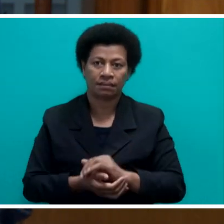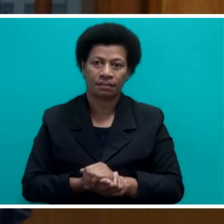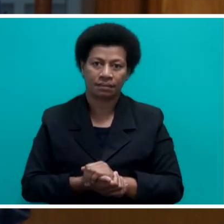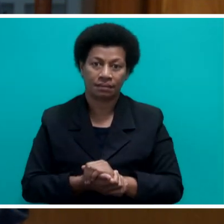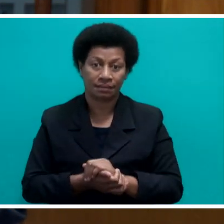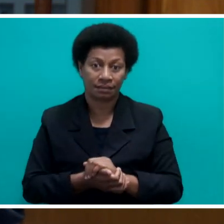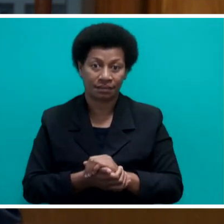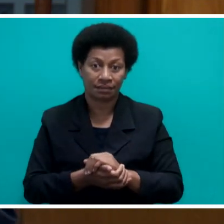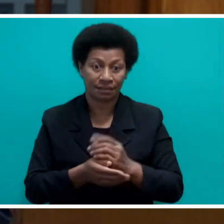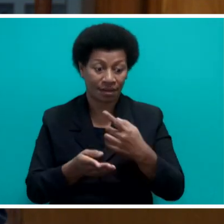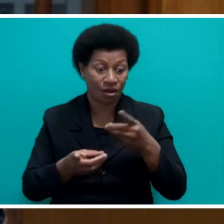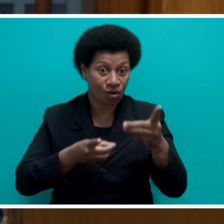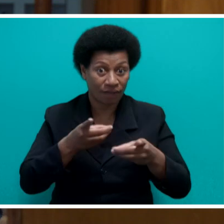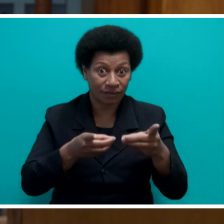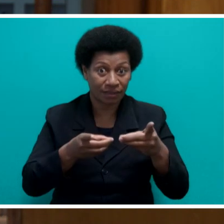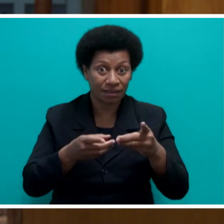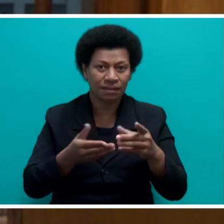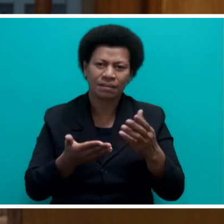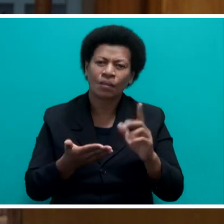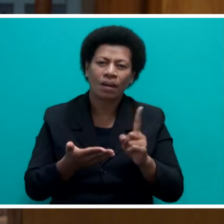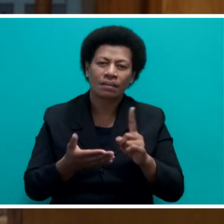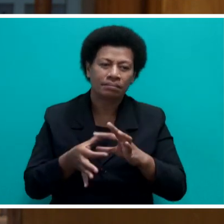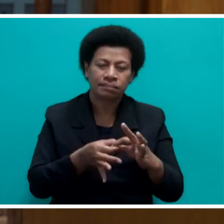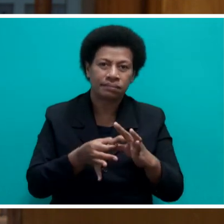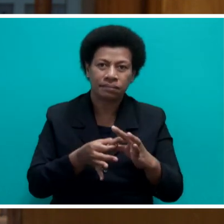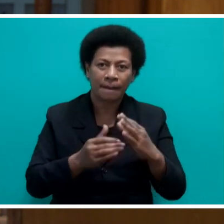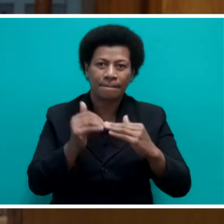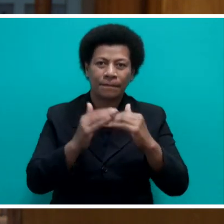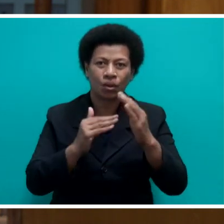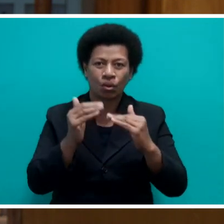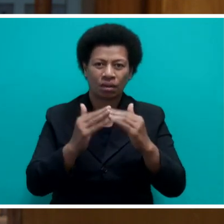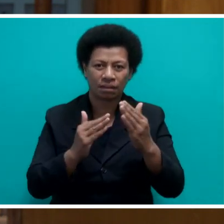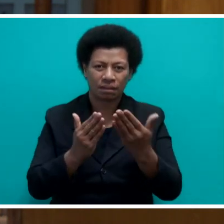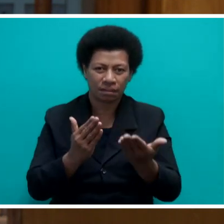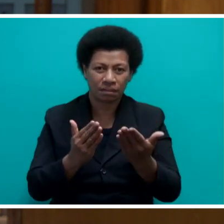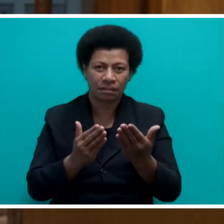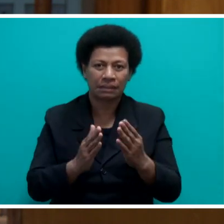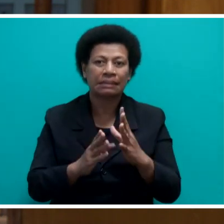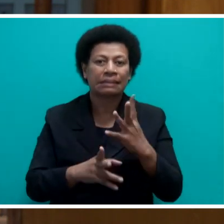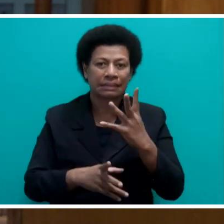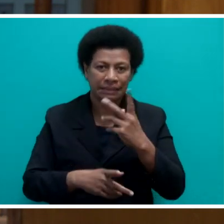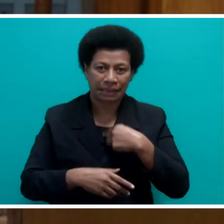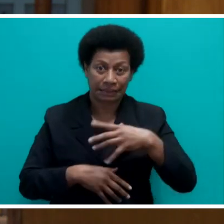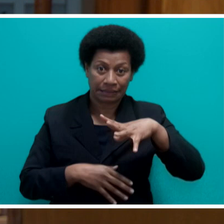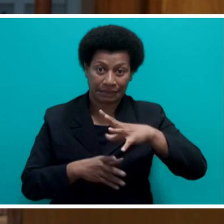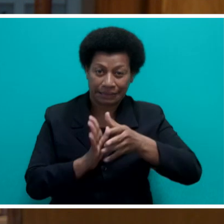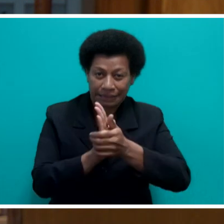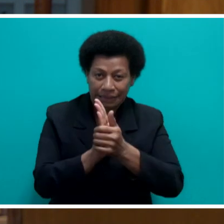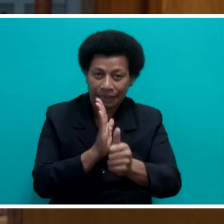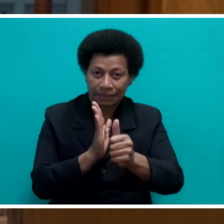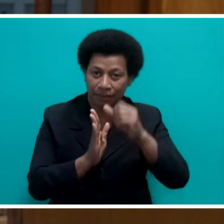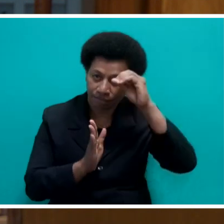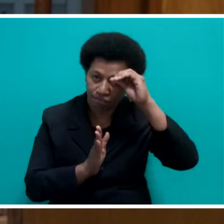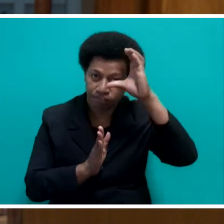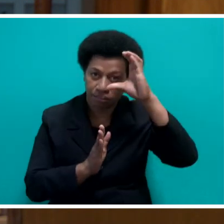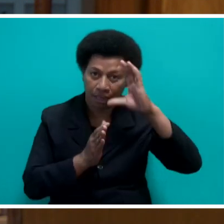we envisage building our research capacity, improving our network capacity and our